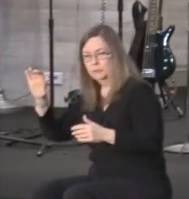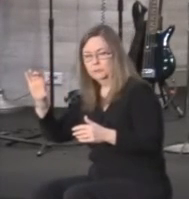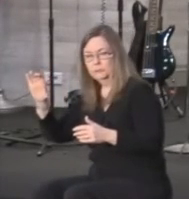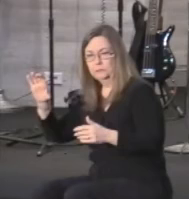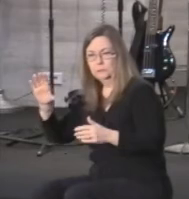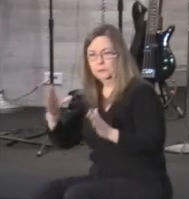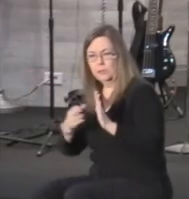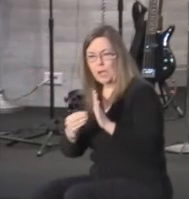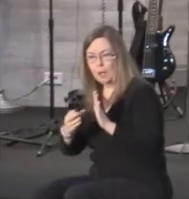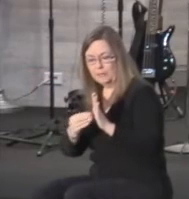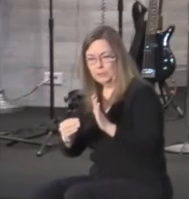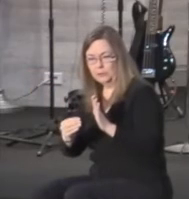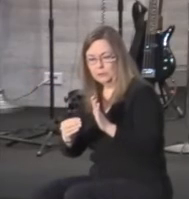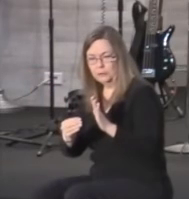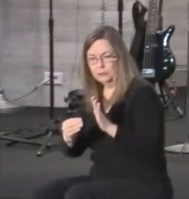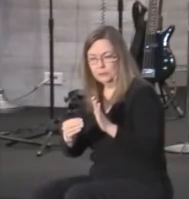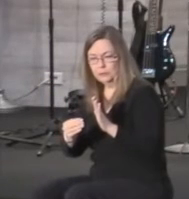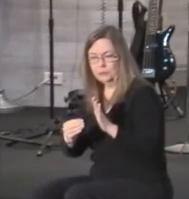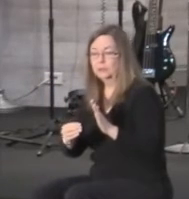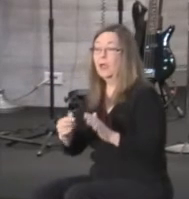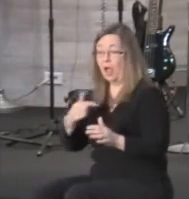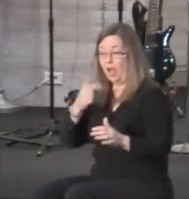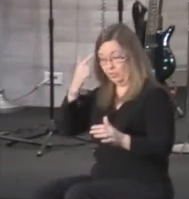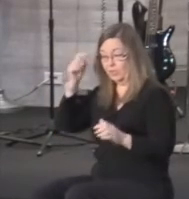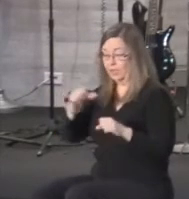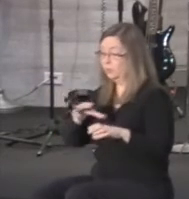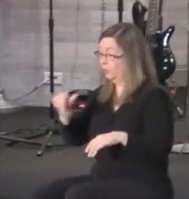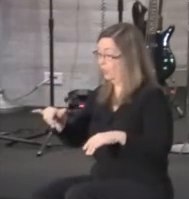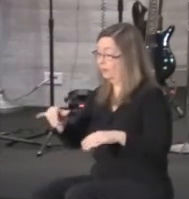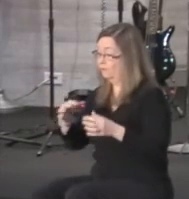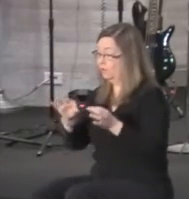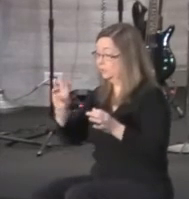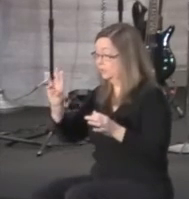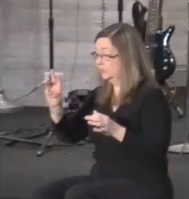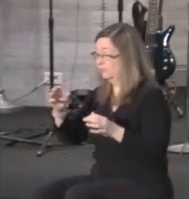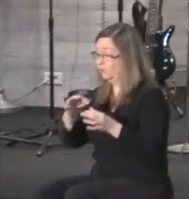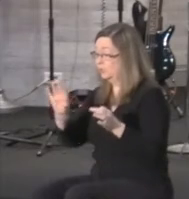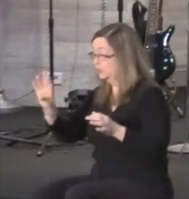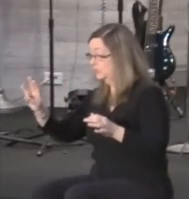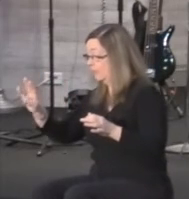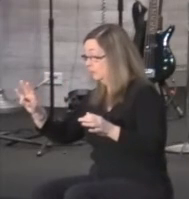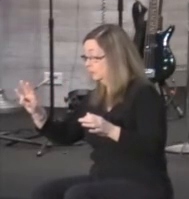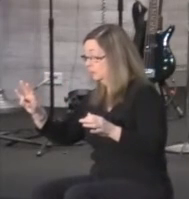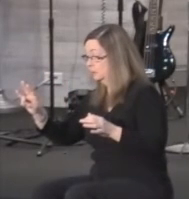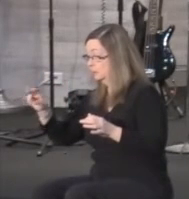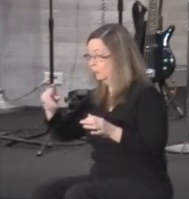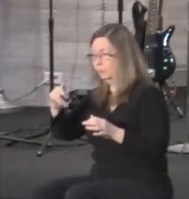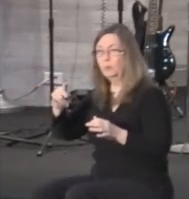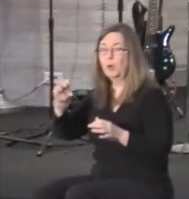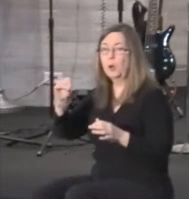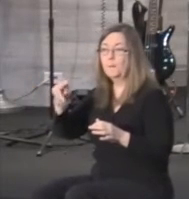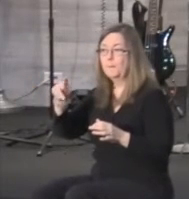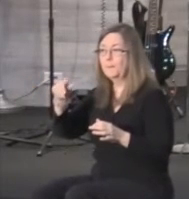To copy, to look at, to mimic. Oh, I think I could do that. Verse 6. Verse 7, topos.